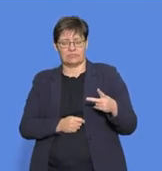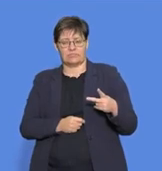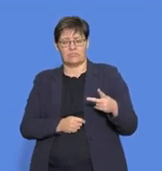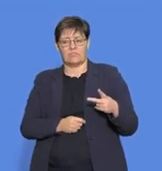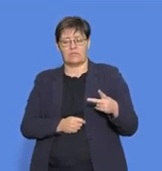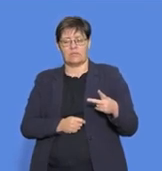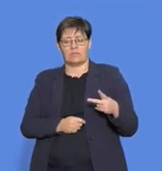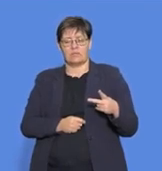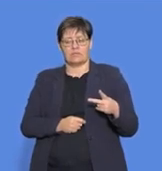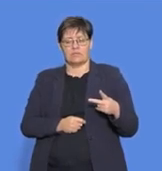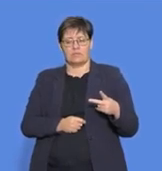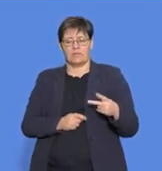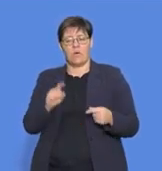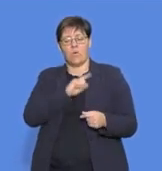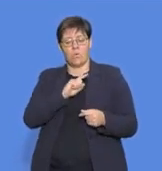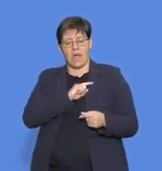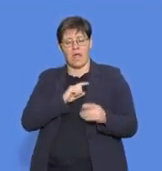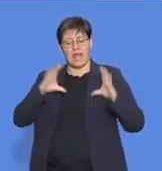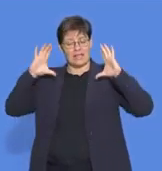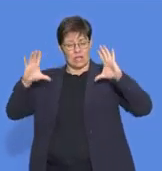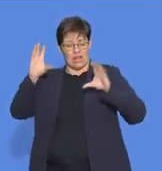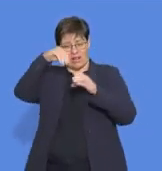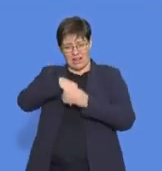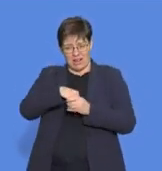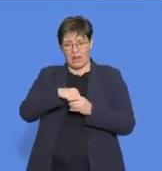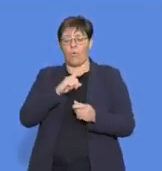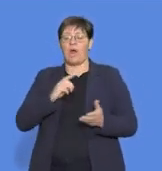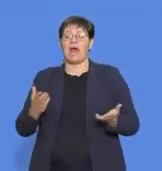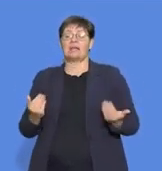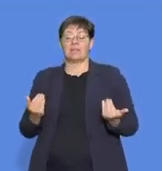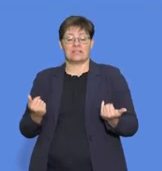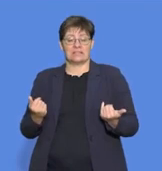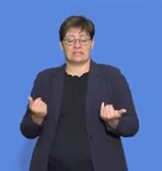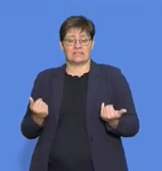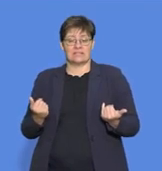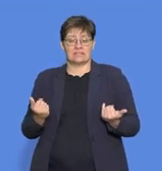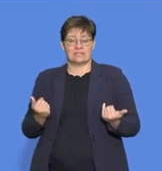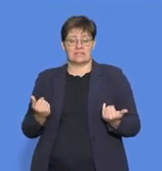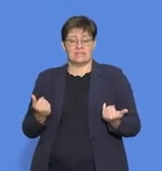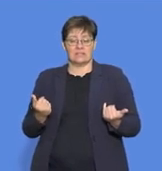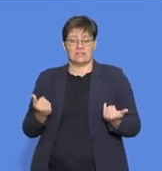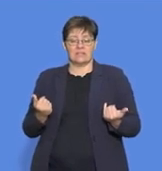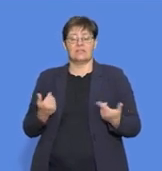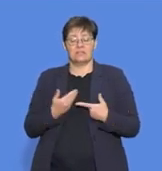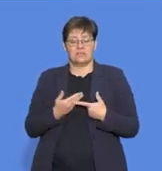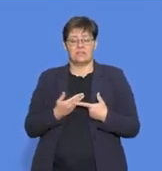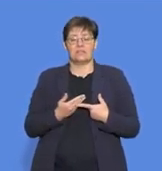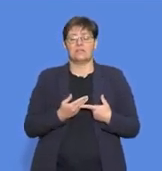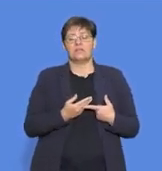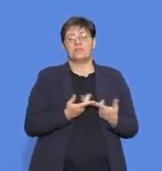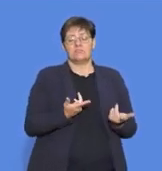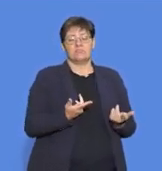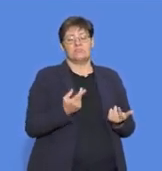you, why did they put this quadrilateral in a circle? Because they expect us to use Euclidean geometry to solve